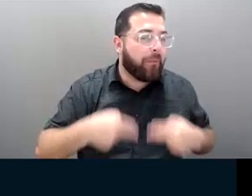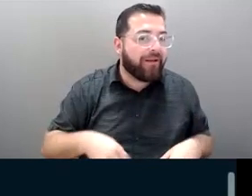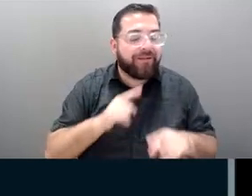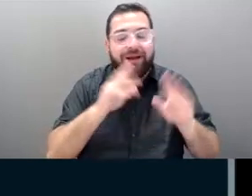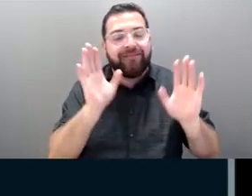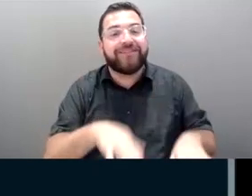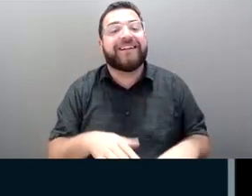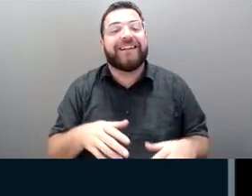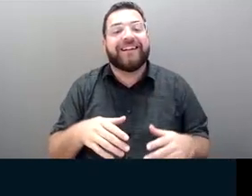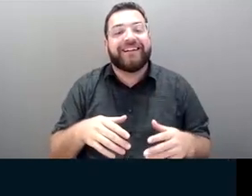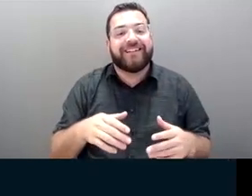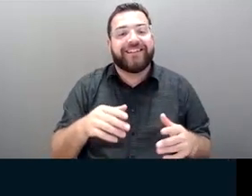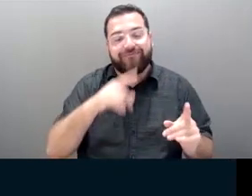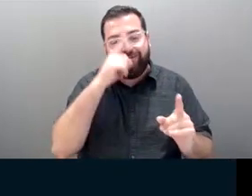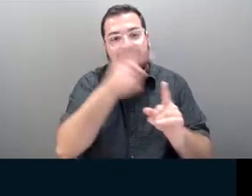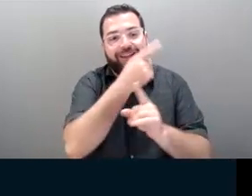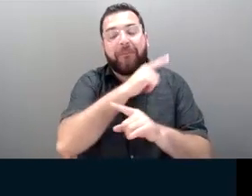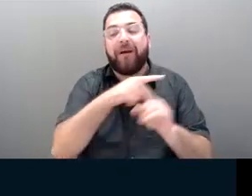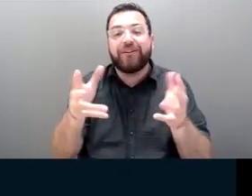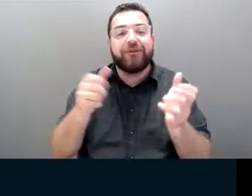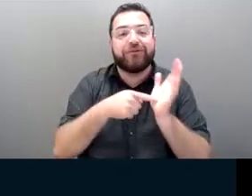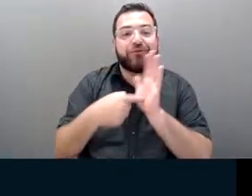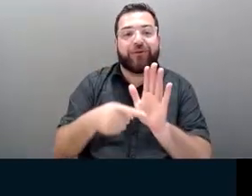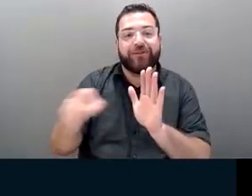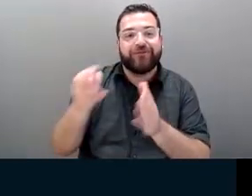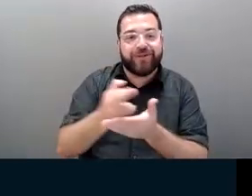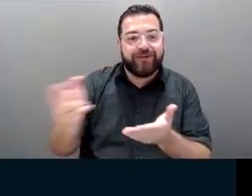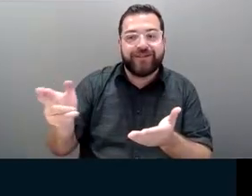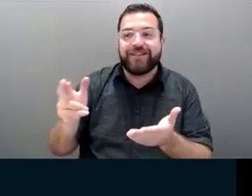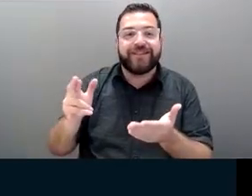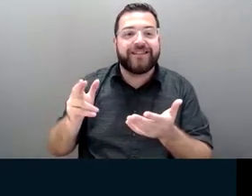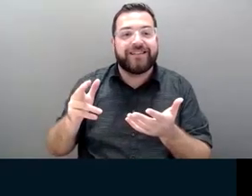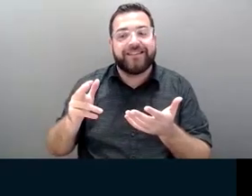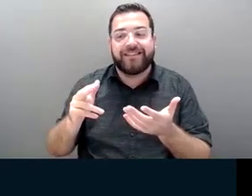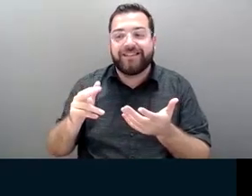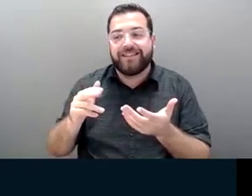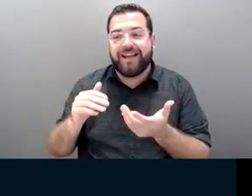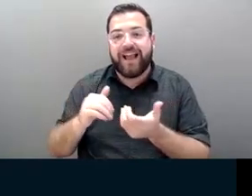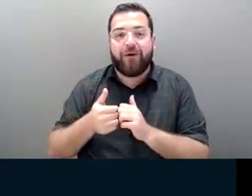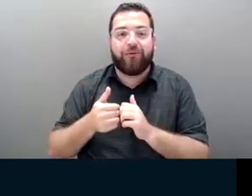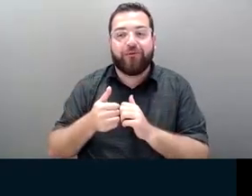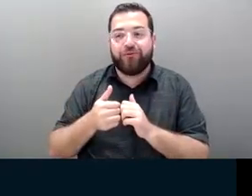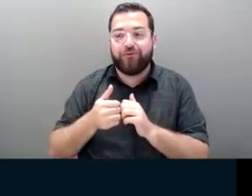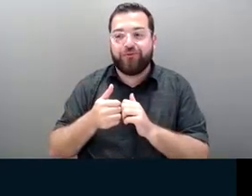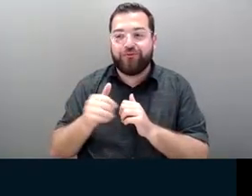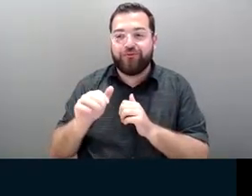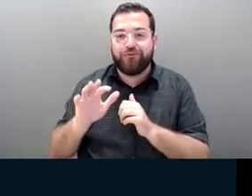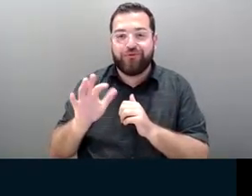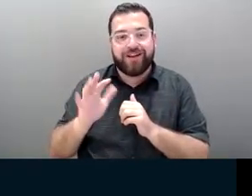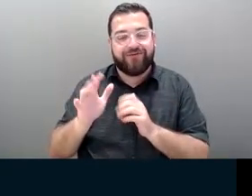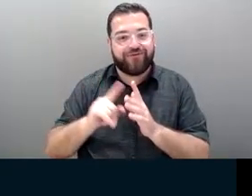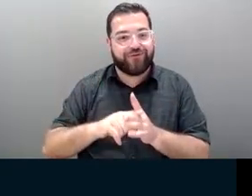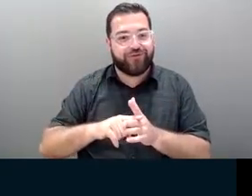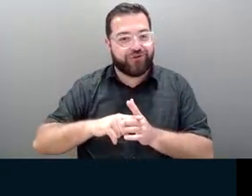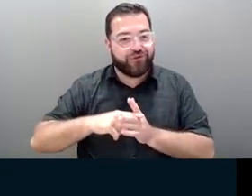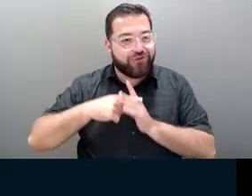show you this resource kind of as a way to kind of enter into this